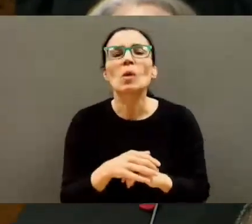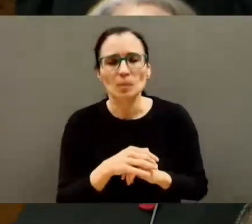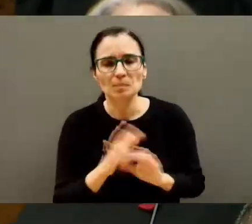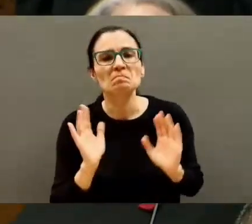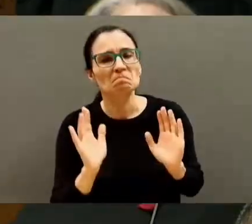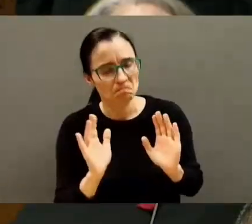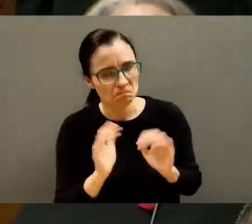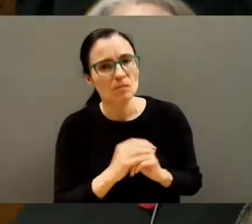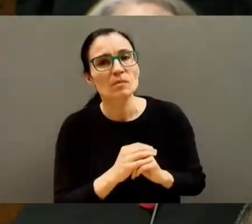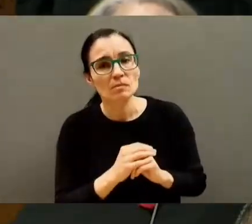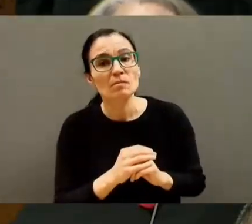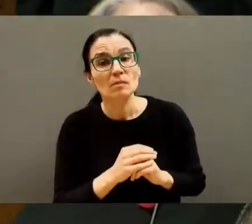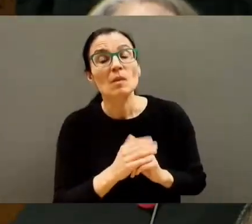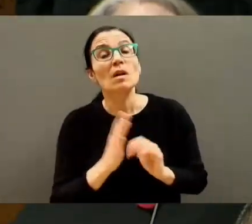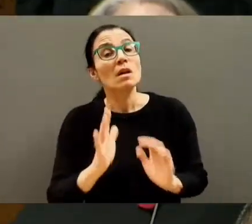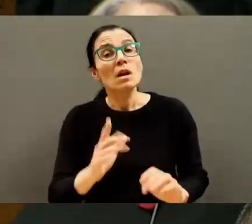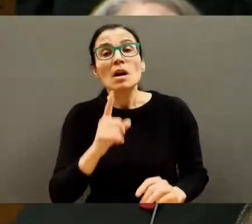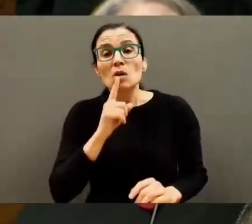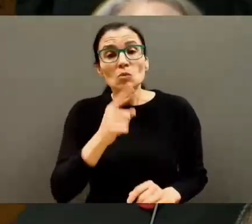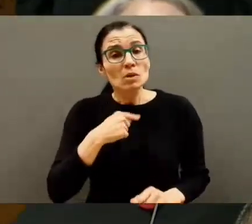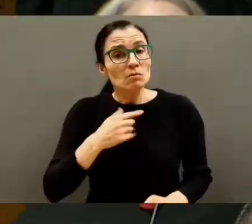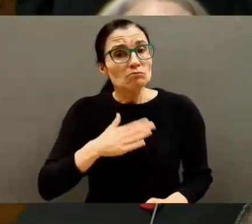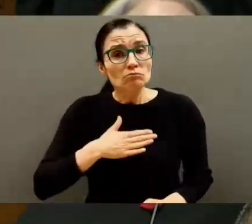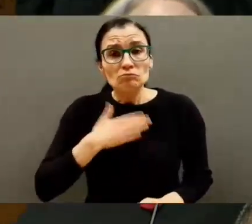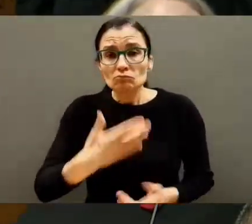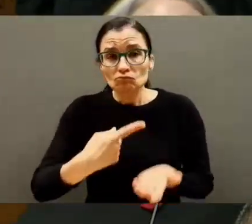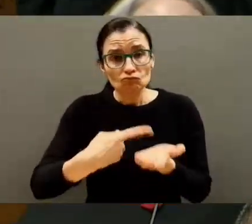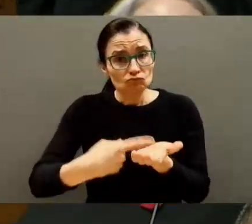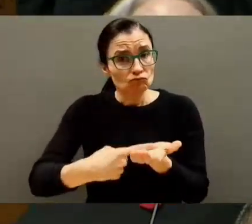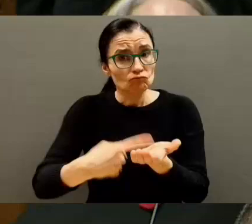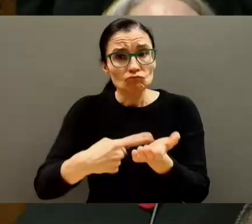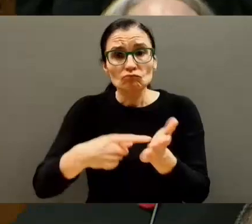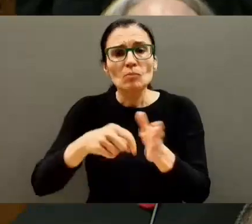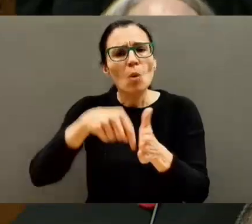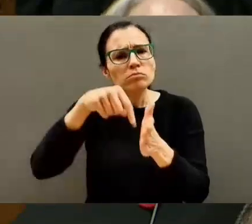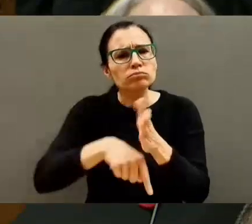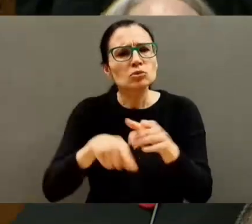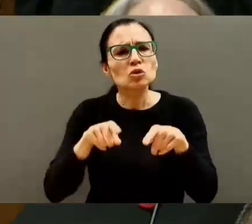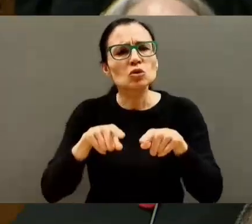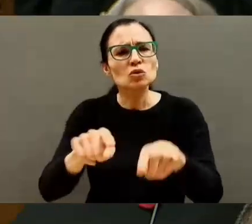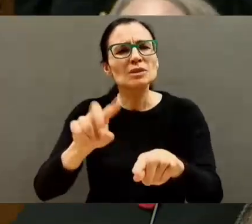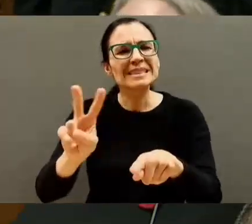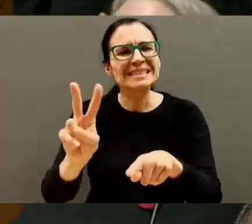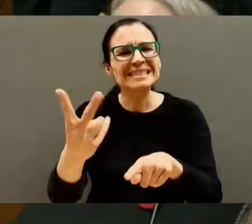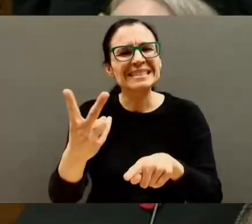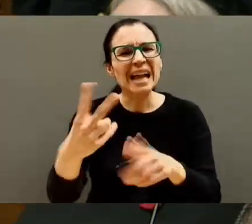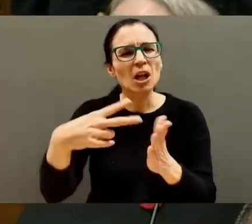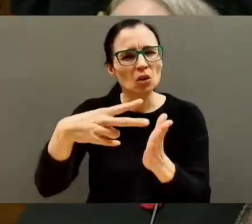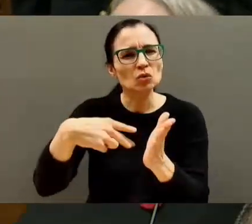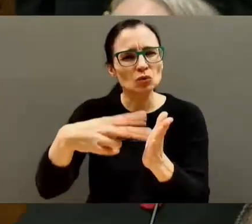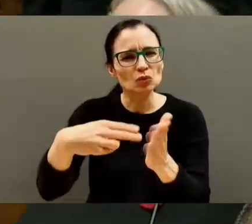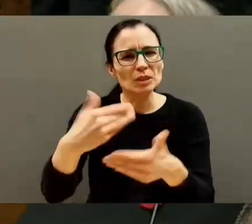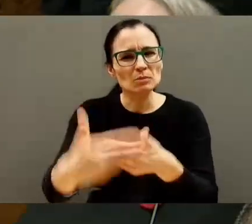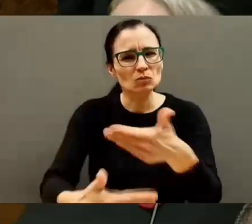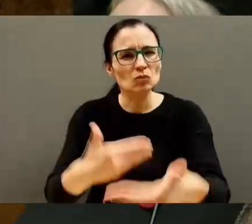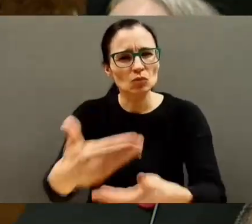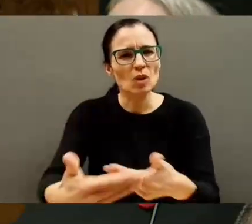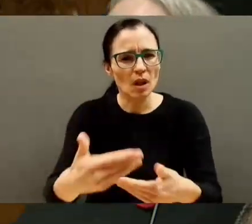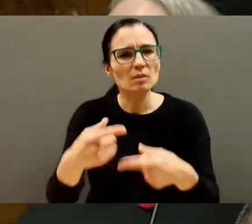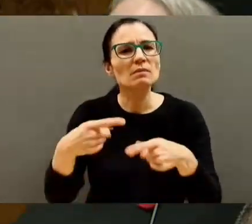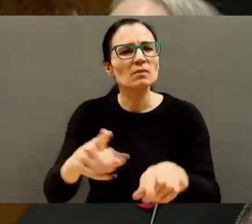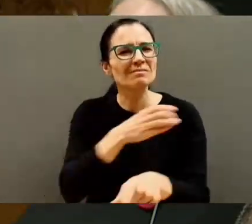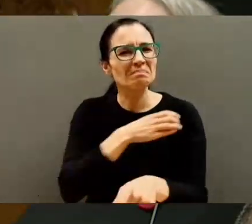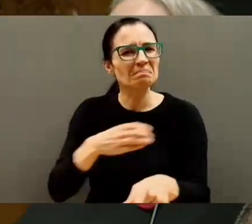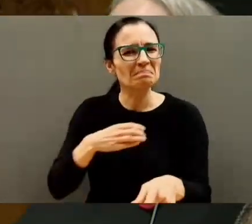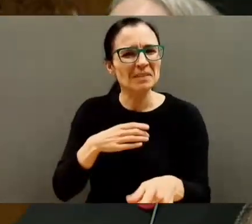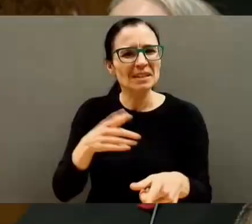second reading debate as well as committee stage of the bill. What I can say is that our commitment to the Declaration of Rights of Indigenous